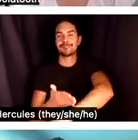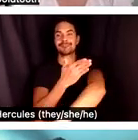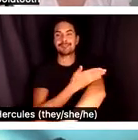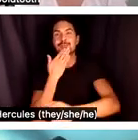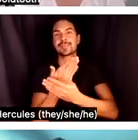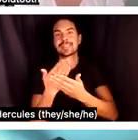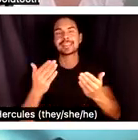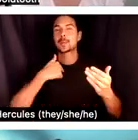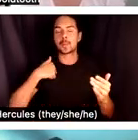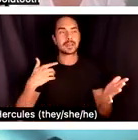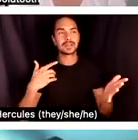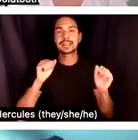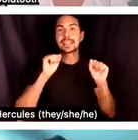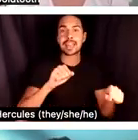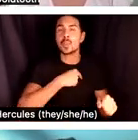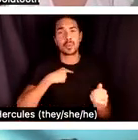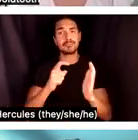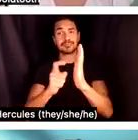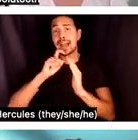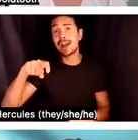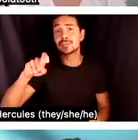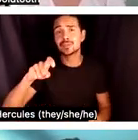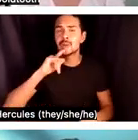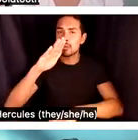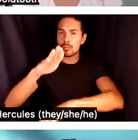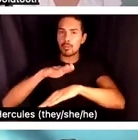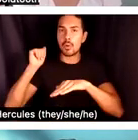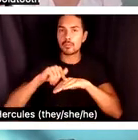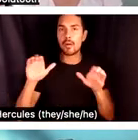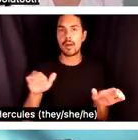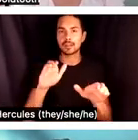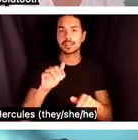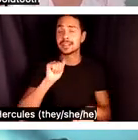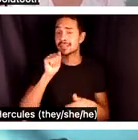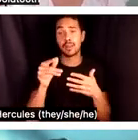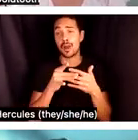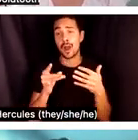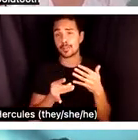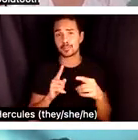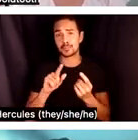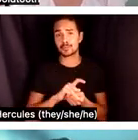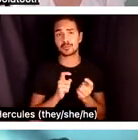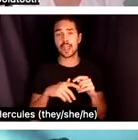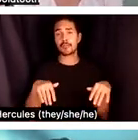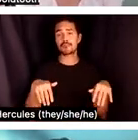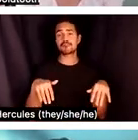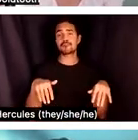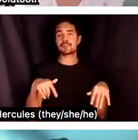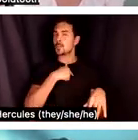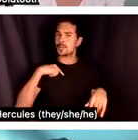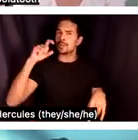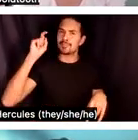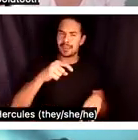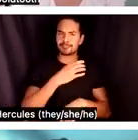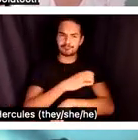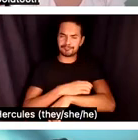to. It's a call to action when it comes down to it, is that it's not optional to change. We have to really be putting forth